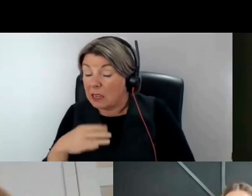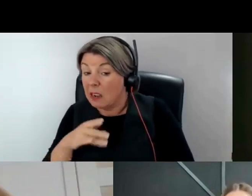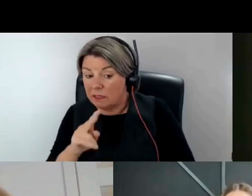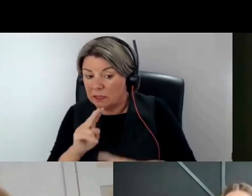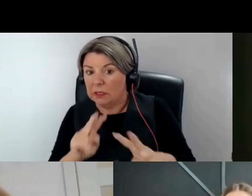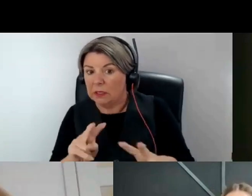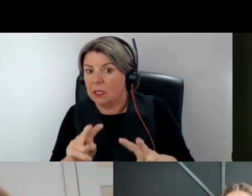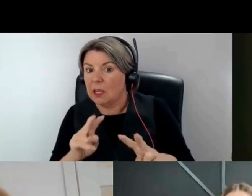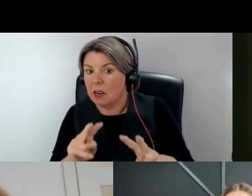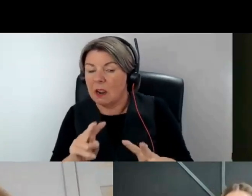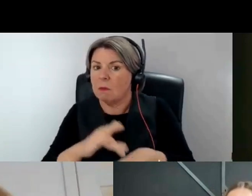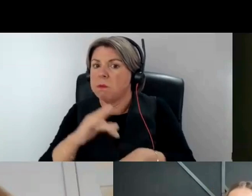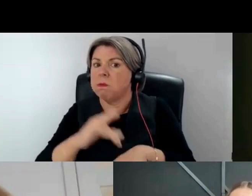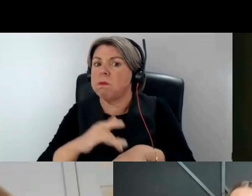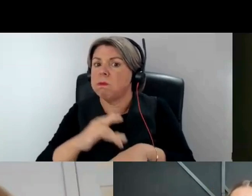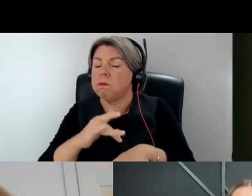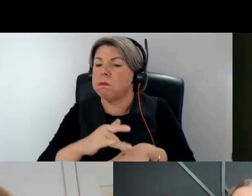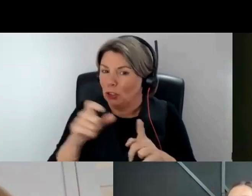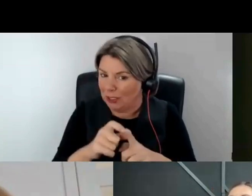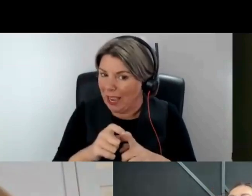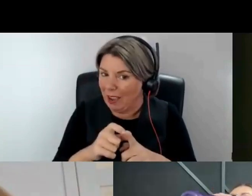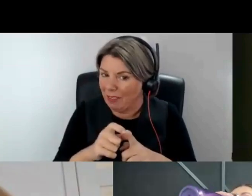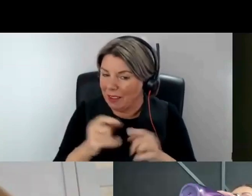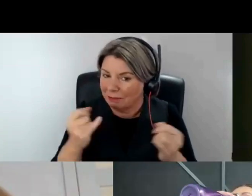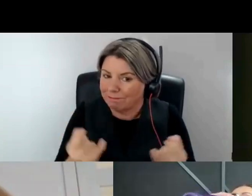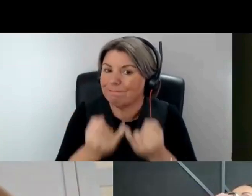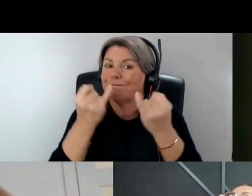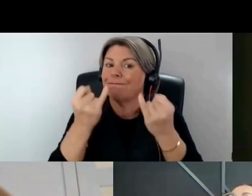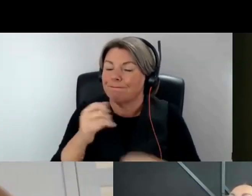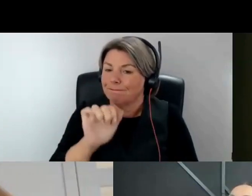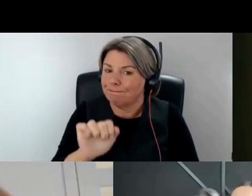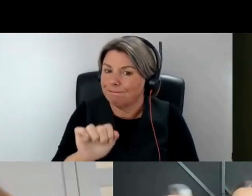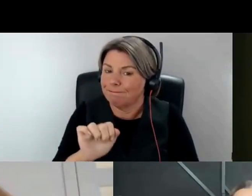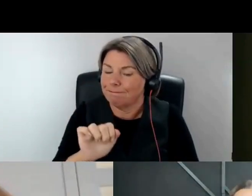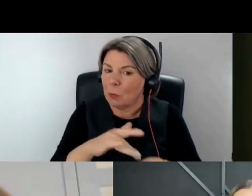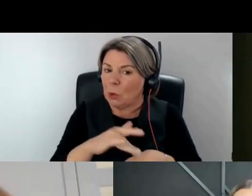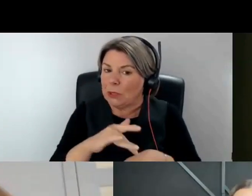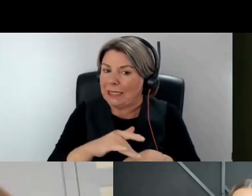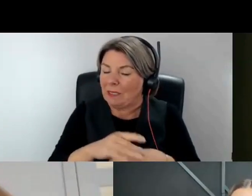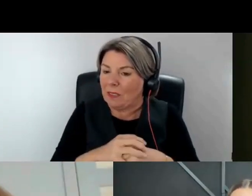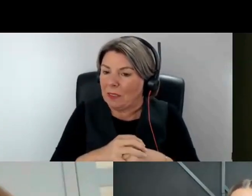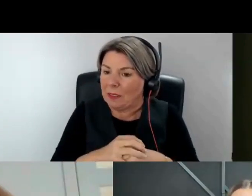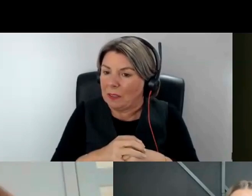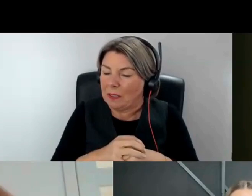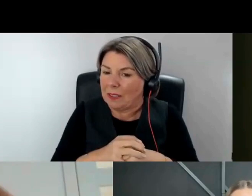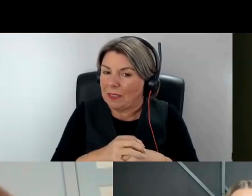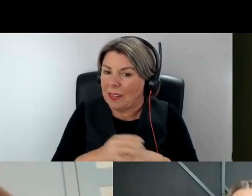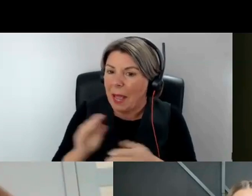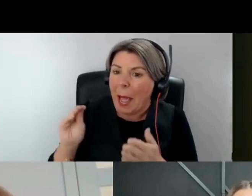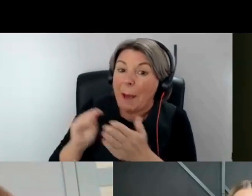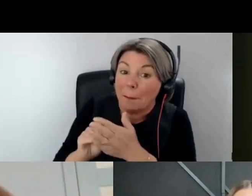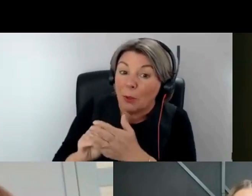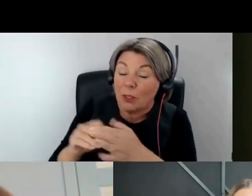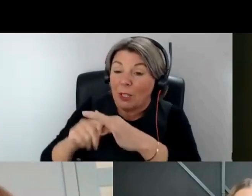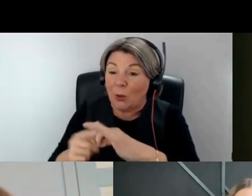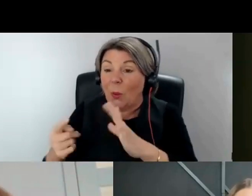more reproductive hormone sensitivity in people with ADHD. There's not been a lot of evidence, and I put in the Q&A, actually, I